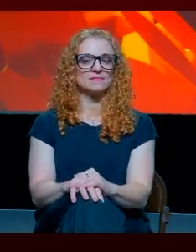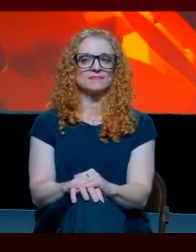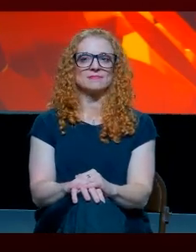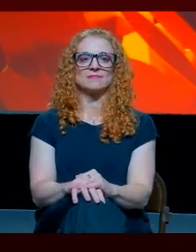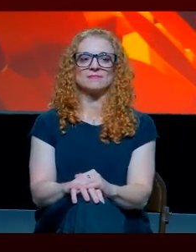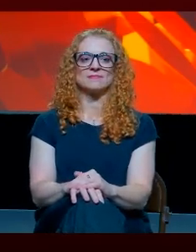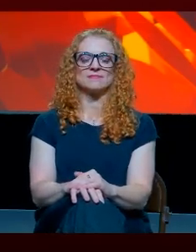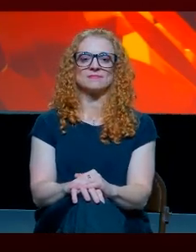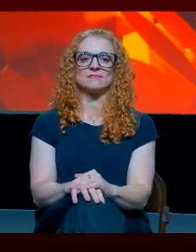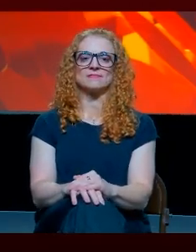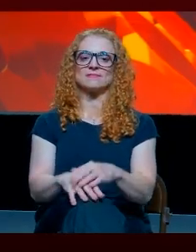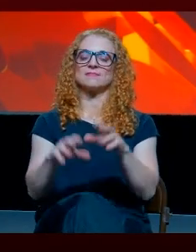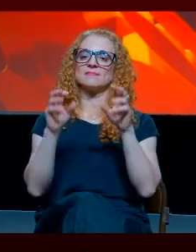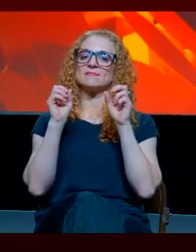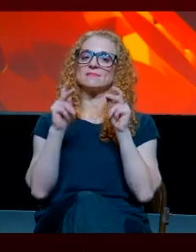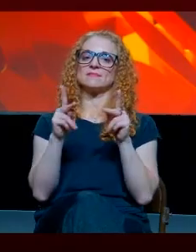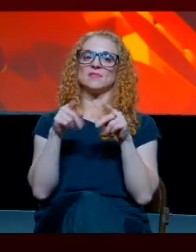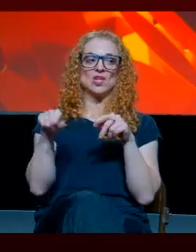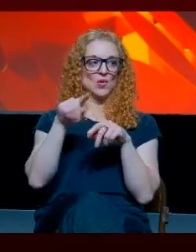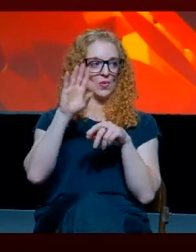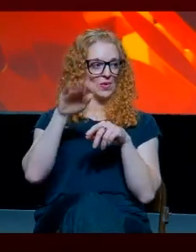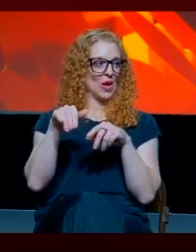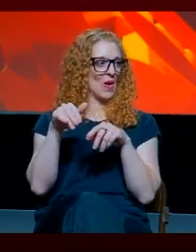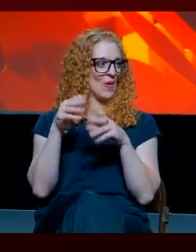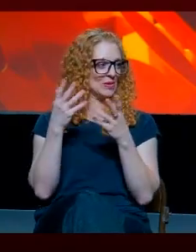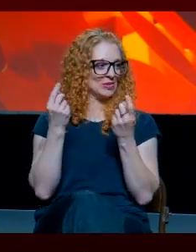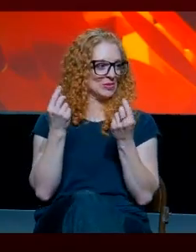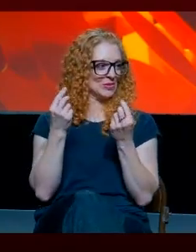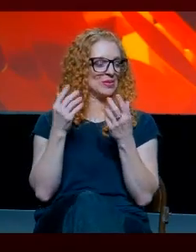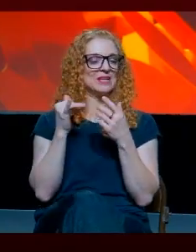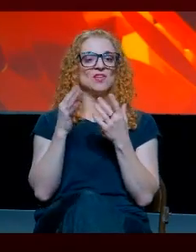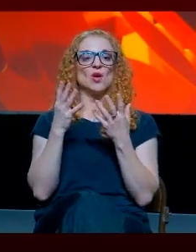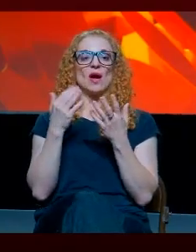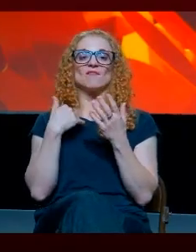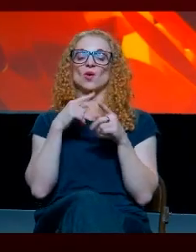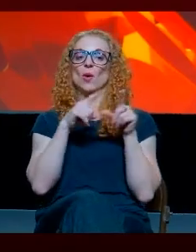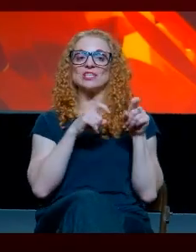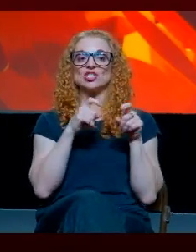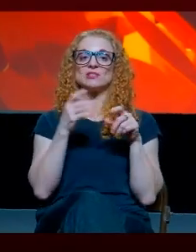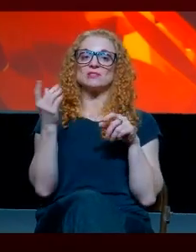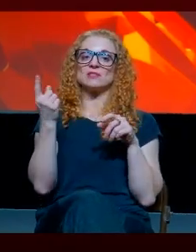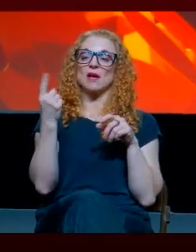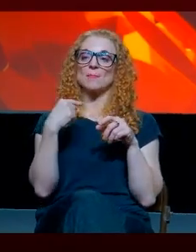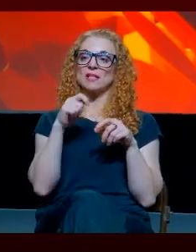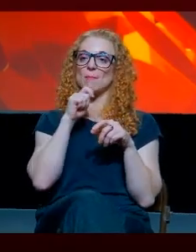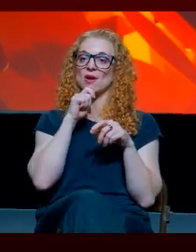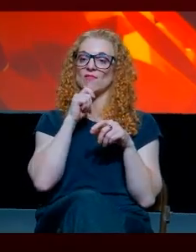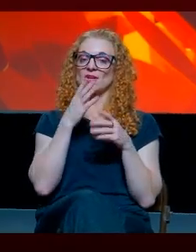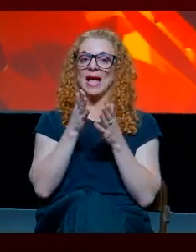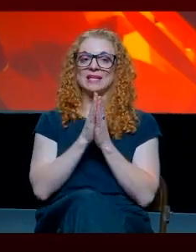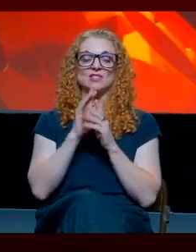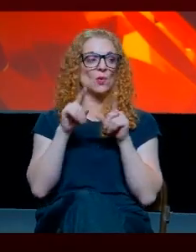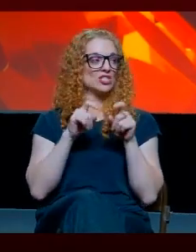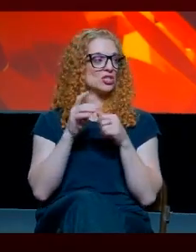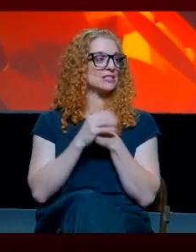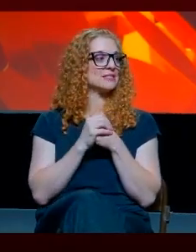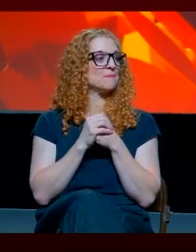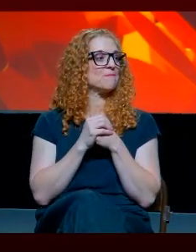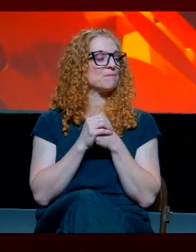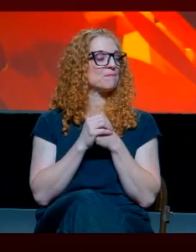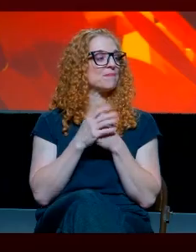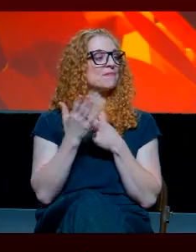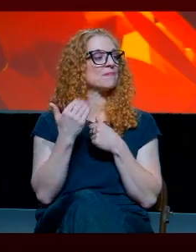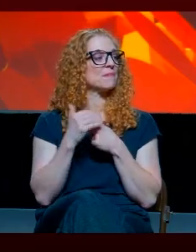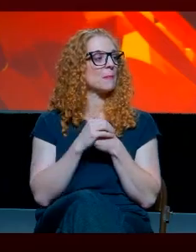All right, you know the drill. Come to the microphones and ask some questions.